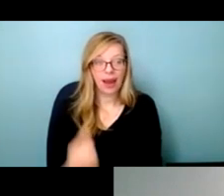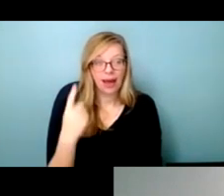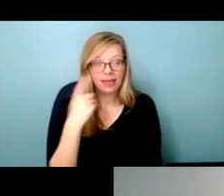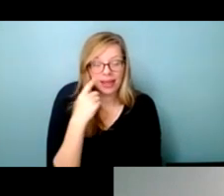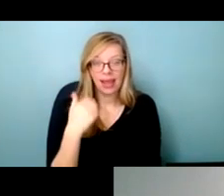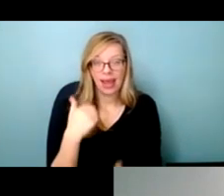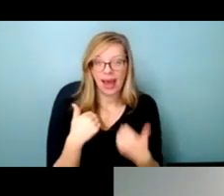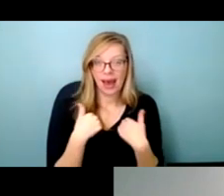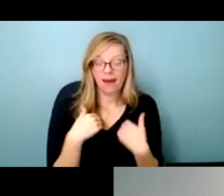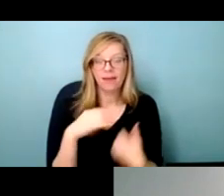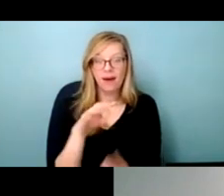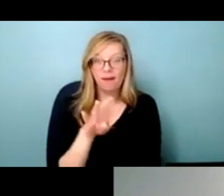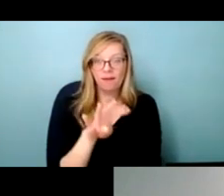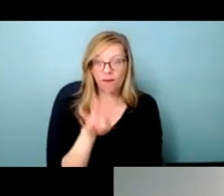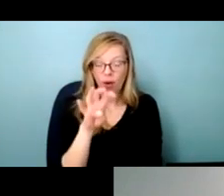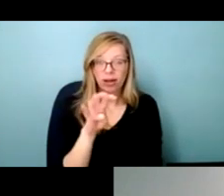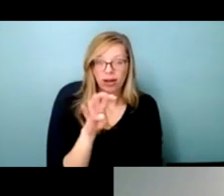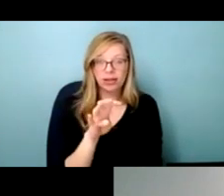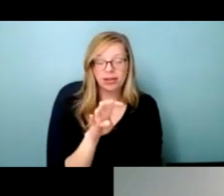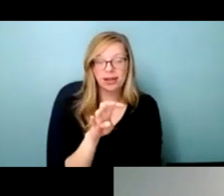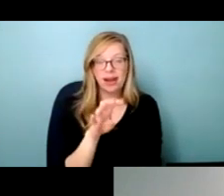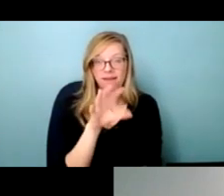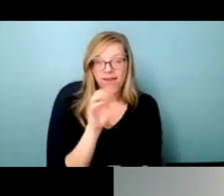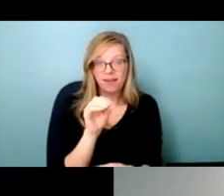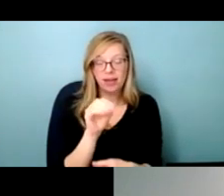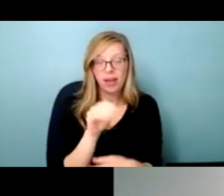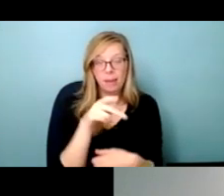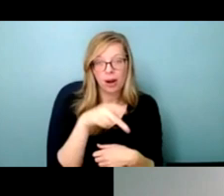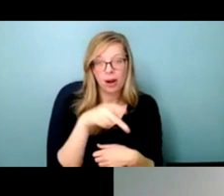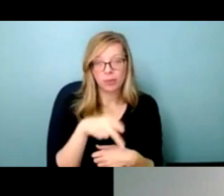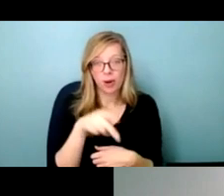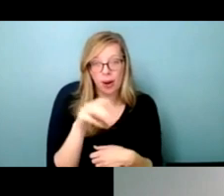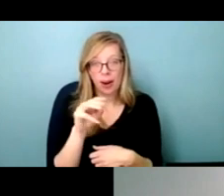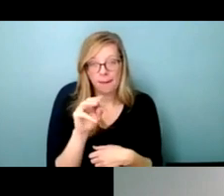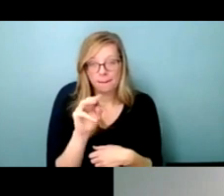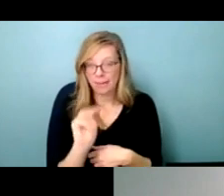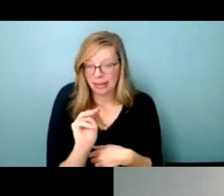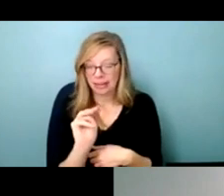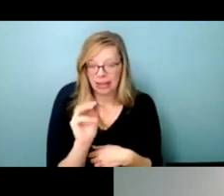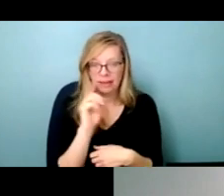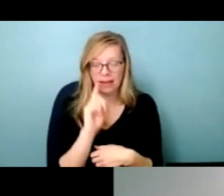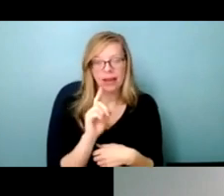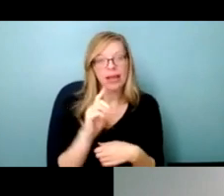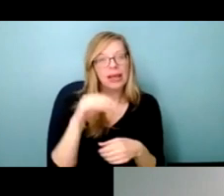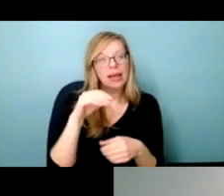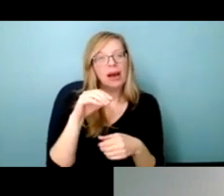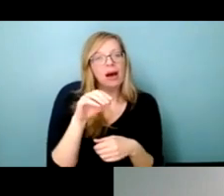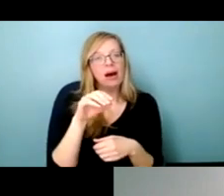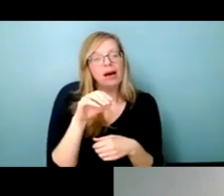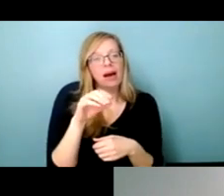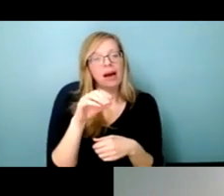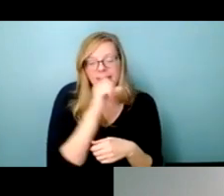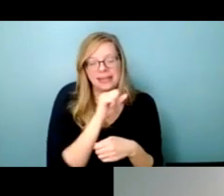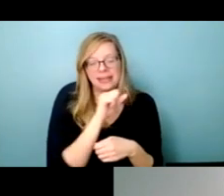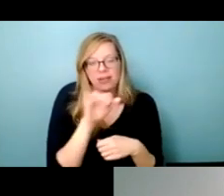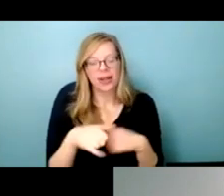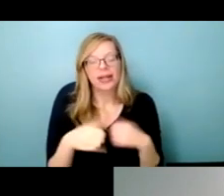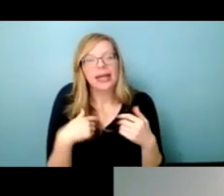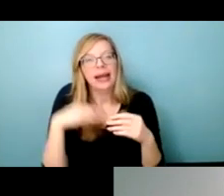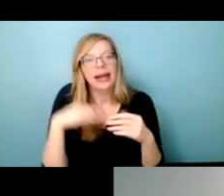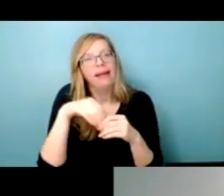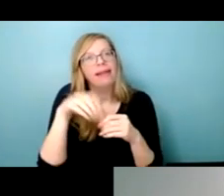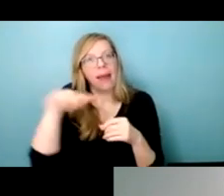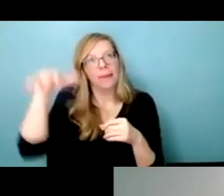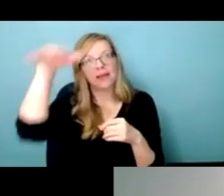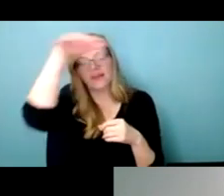415 parts per million of carbon dioxide in the atmosphere, so it's causing climate change all over